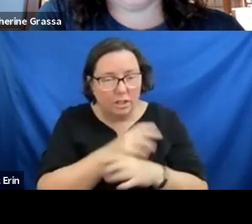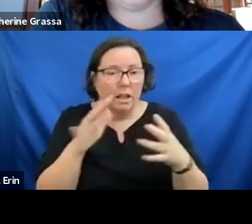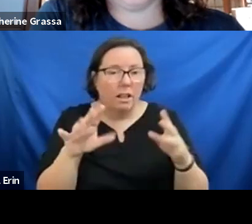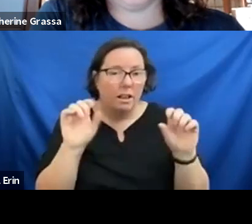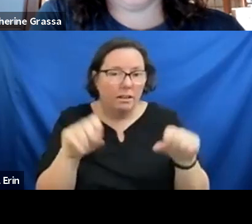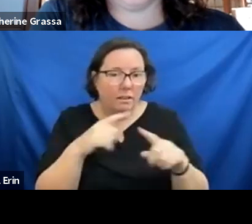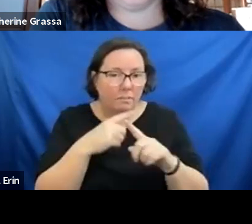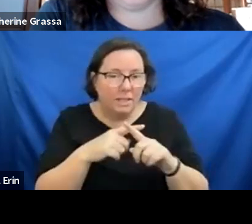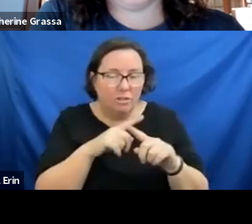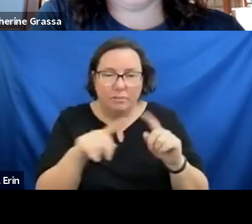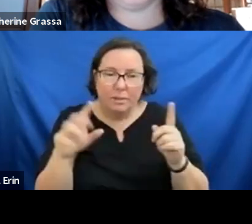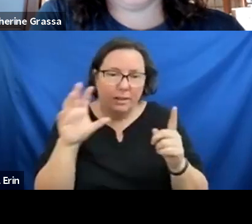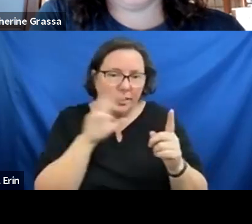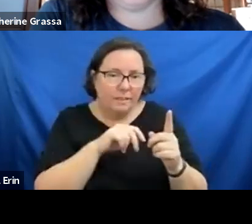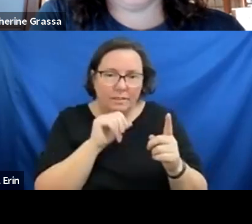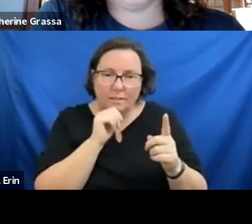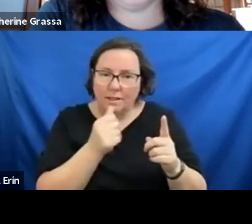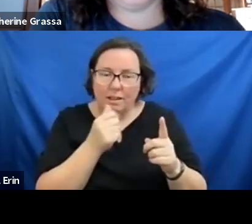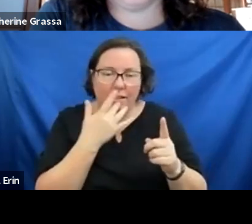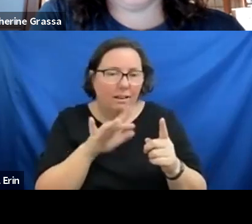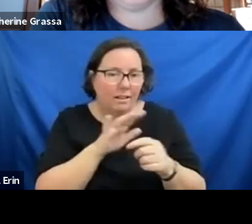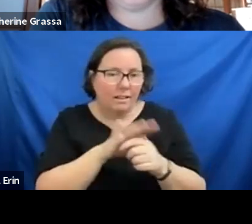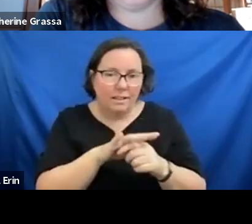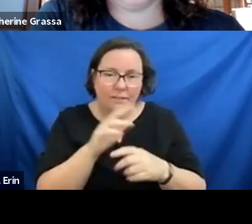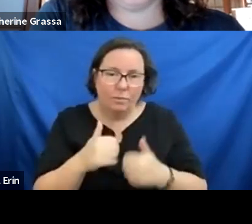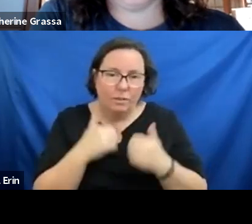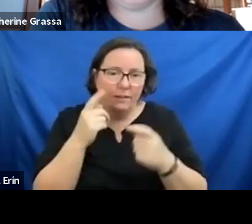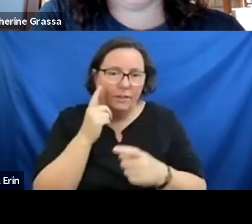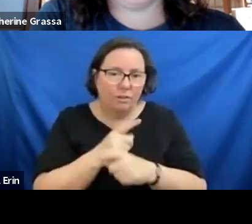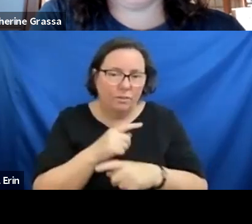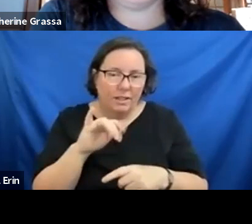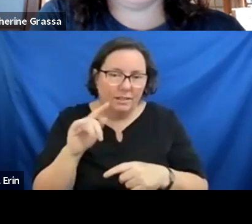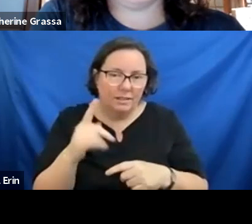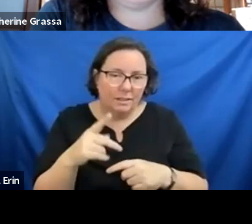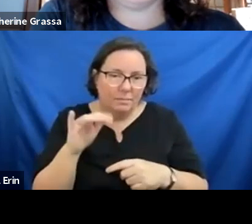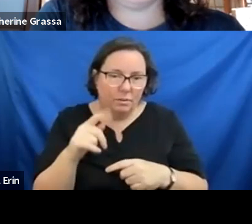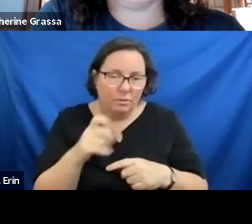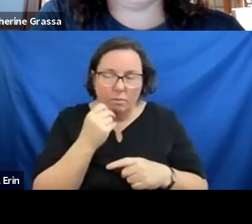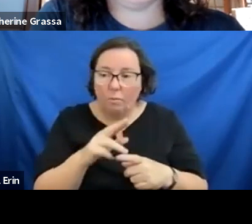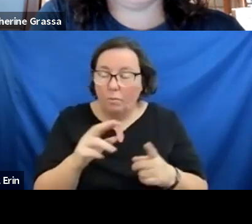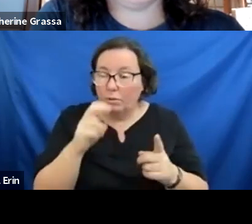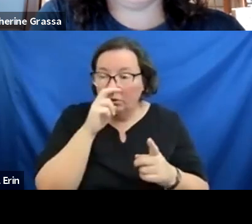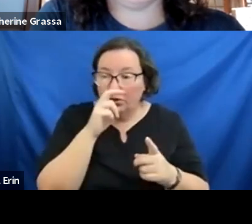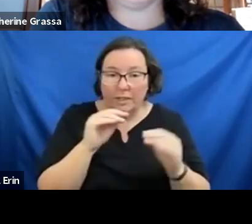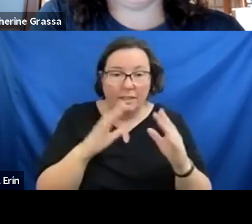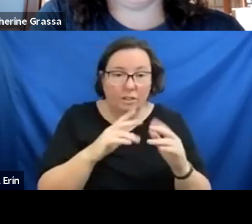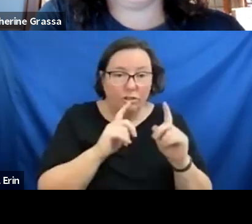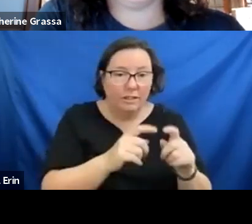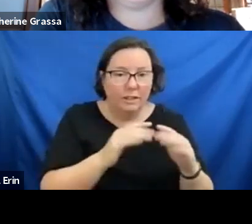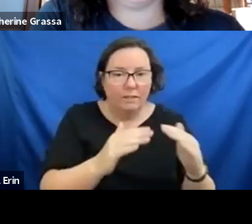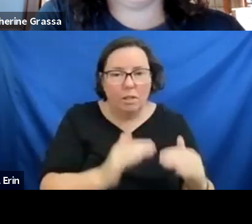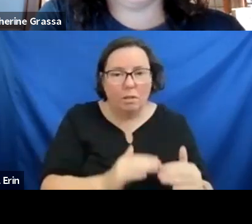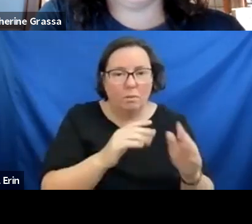potentials, but probably just not lucky enough to live in the right zip codes, or they have a strict teacher giving lower